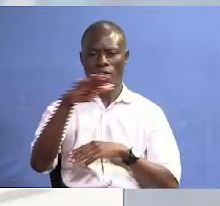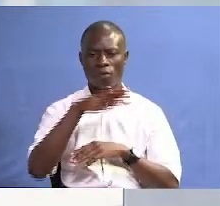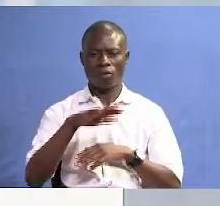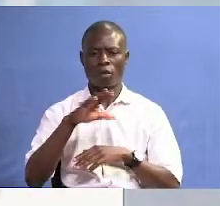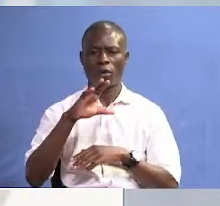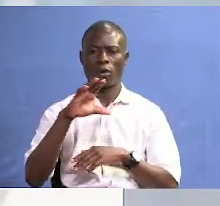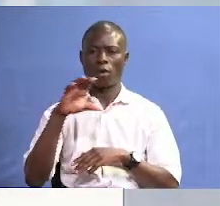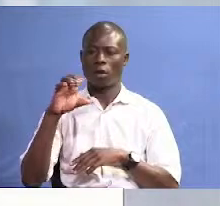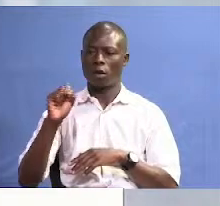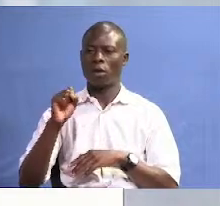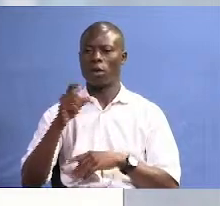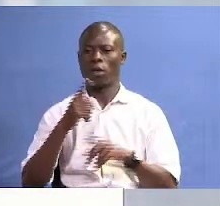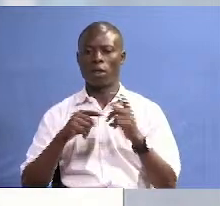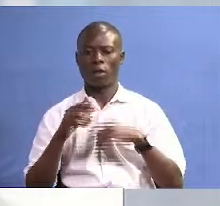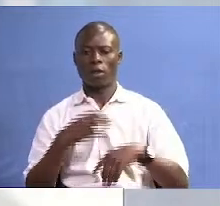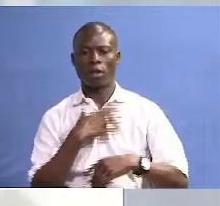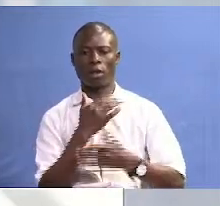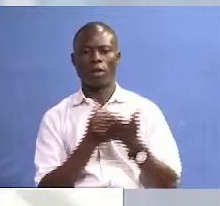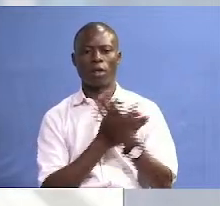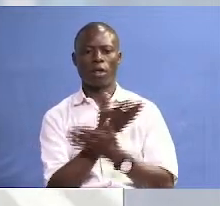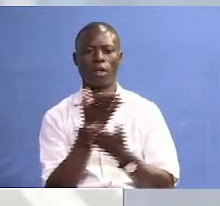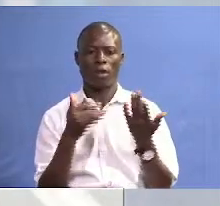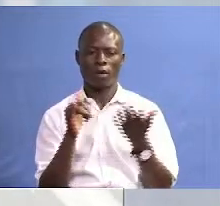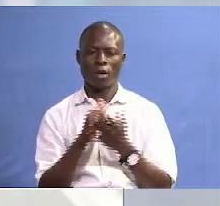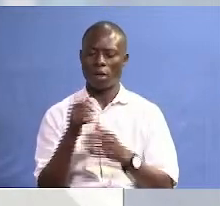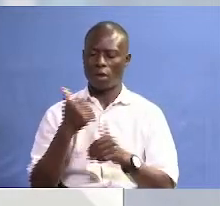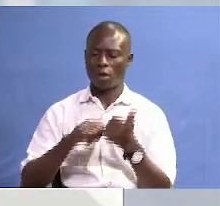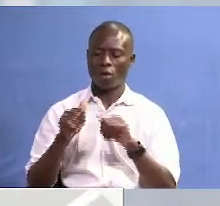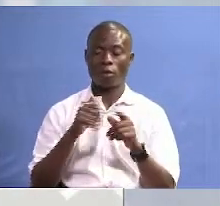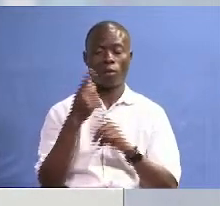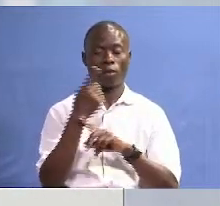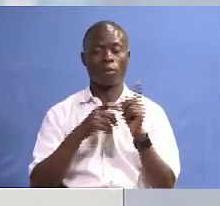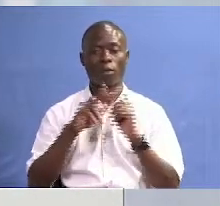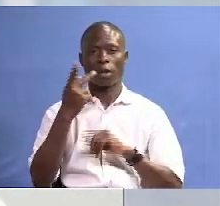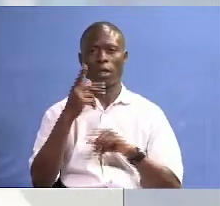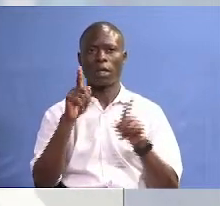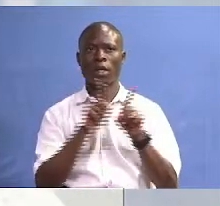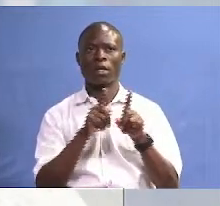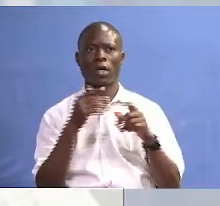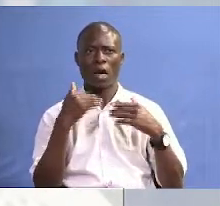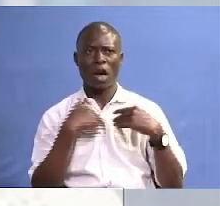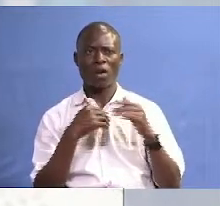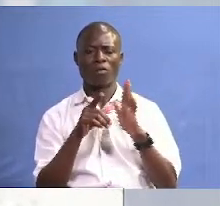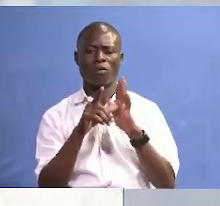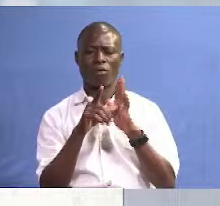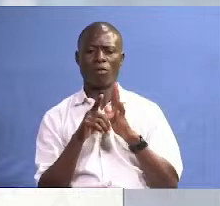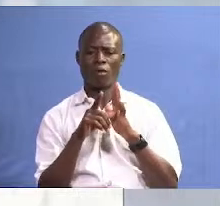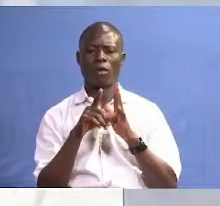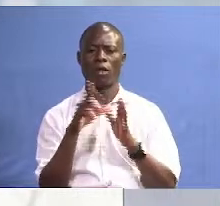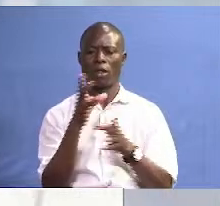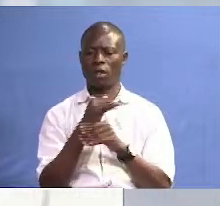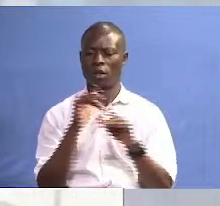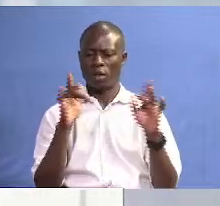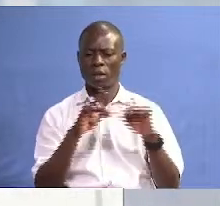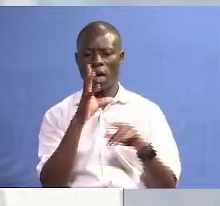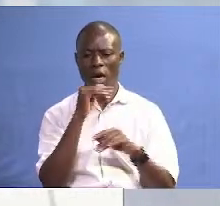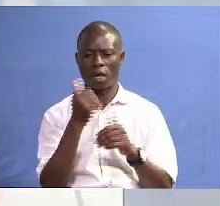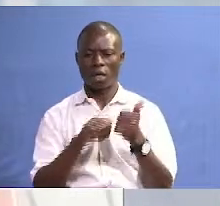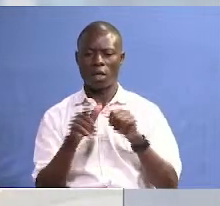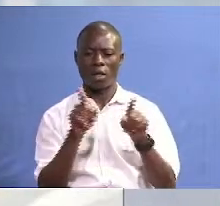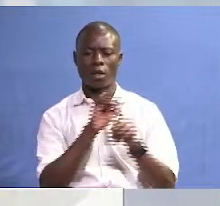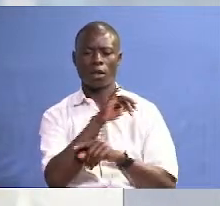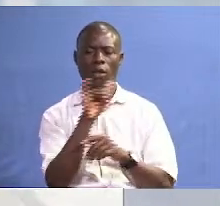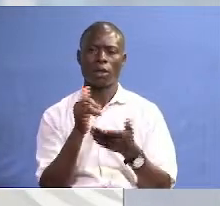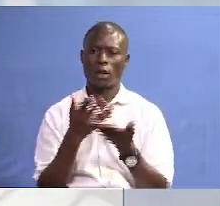has elicited a winding reaction from Kenyans. Many have lauded the president's sweeping action as a firm